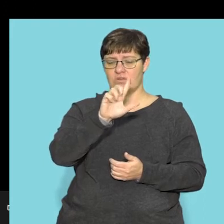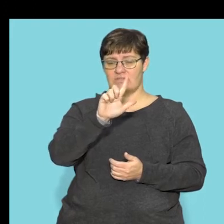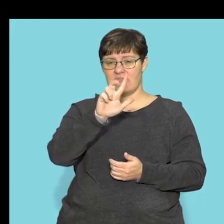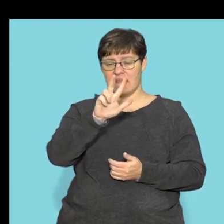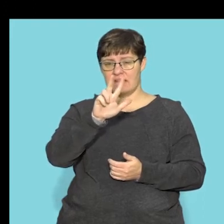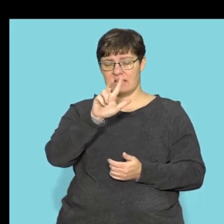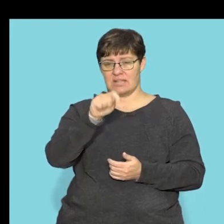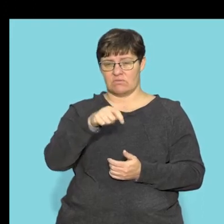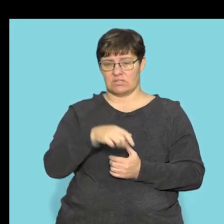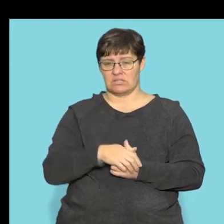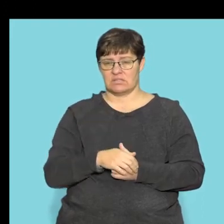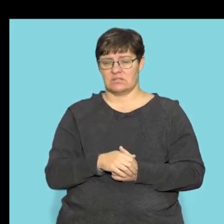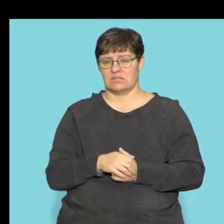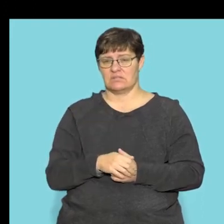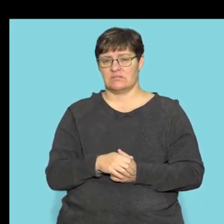478,000.